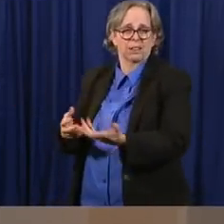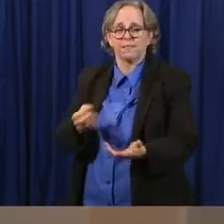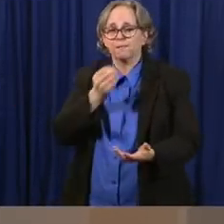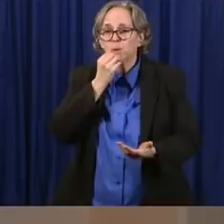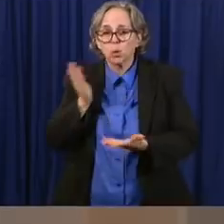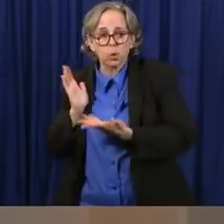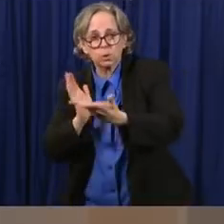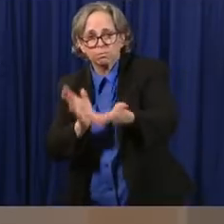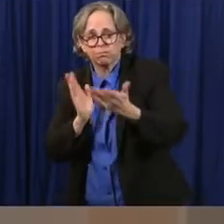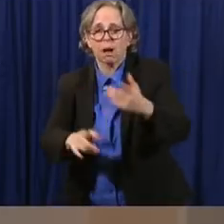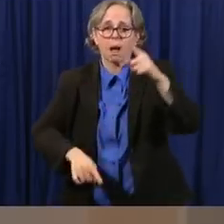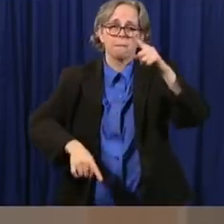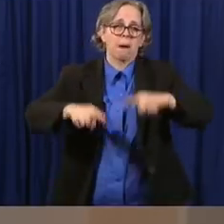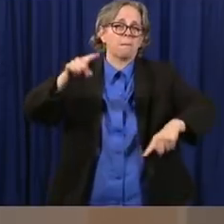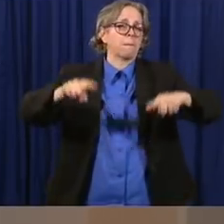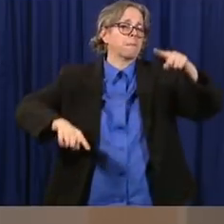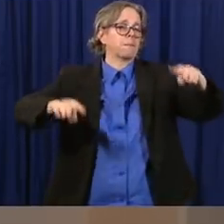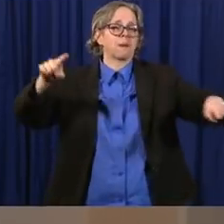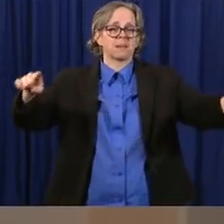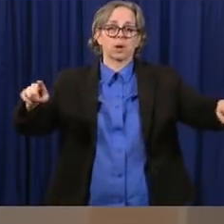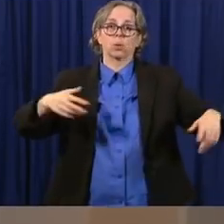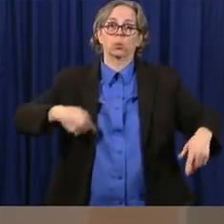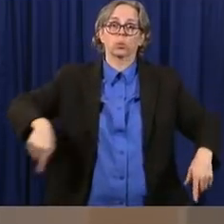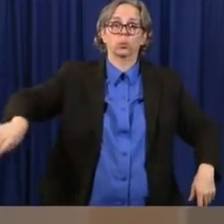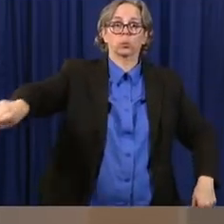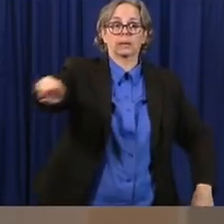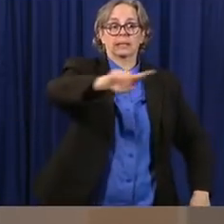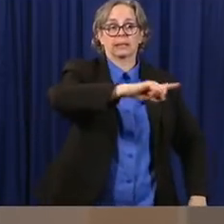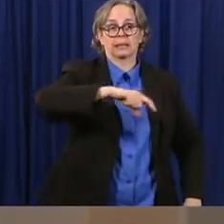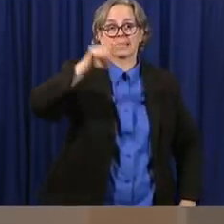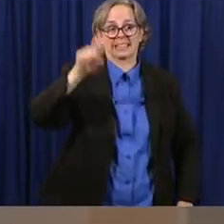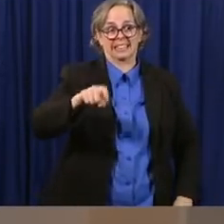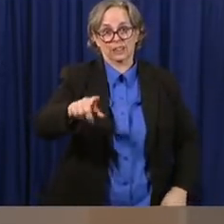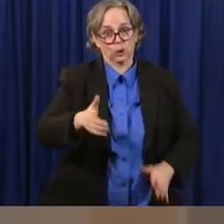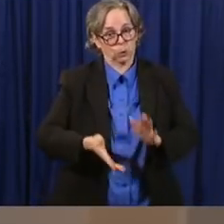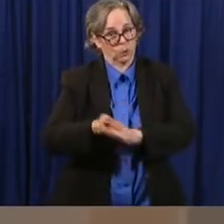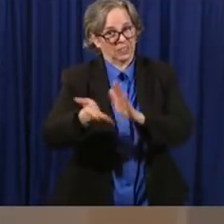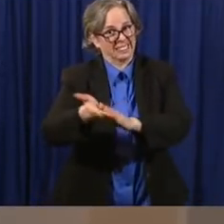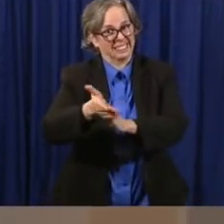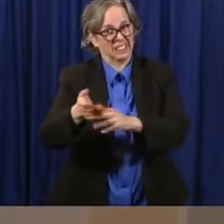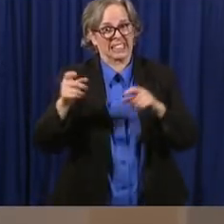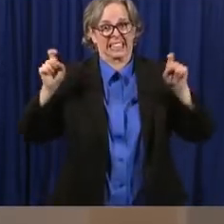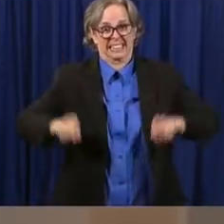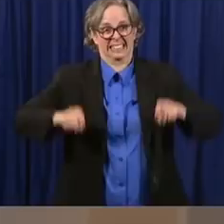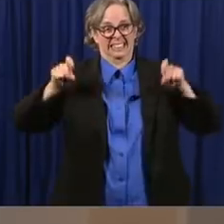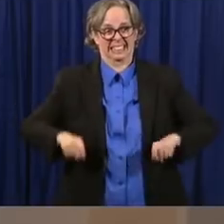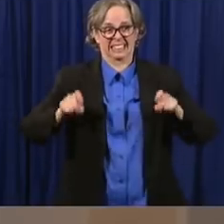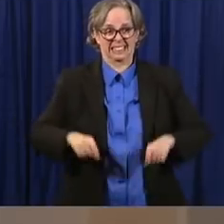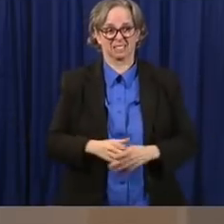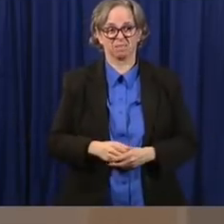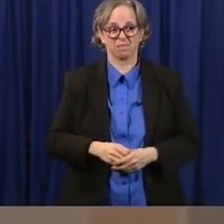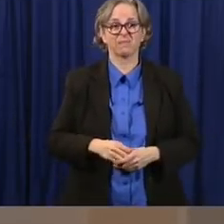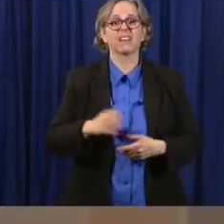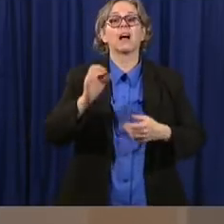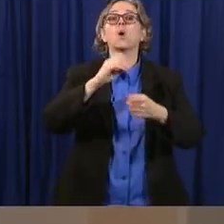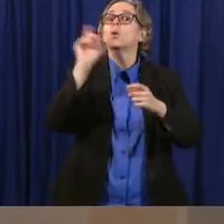they need, people to go to work to help keep this going. And that is at